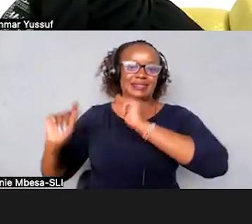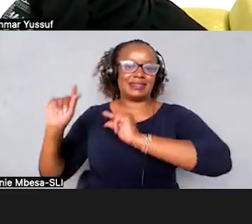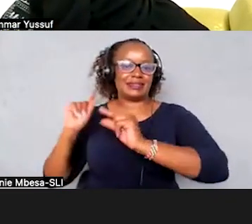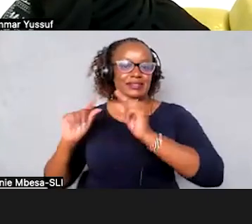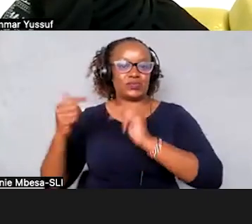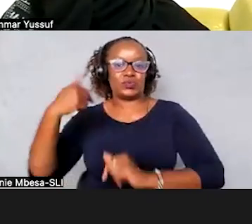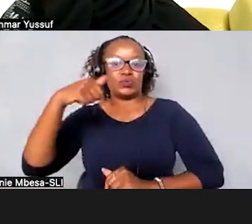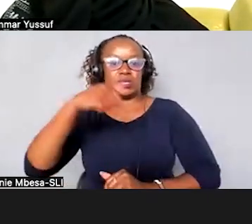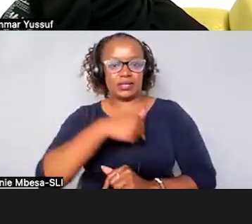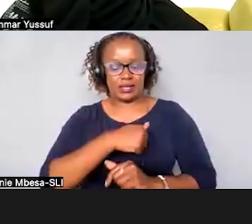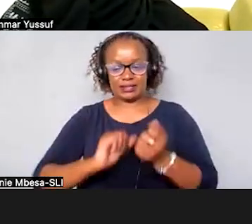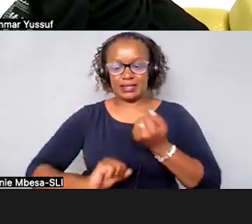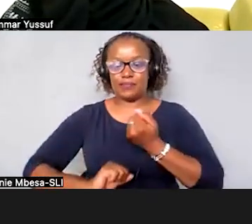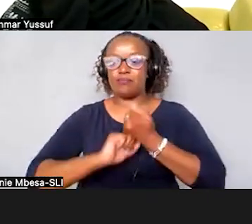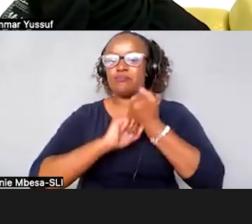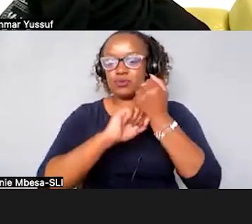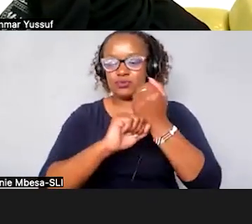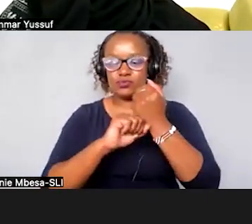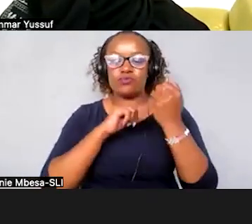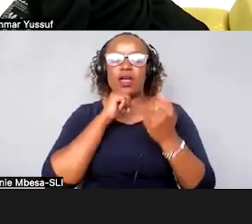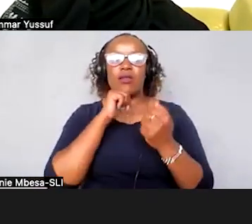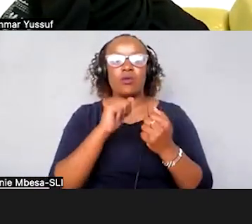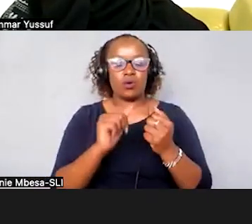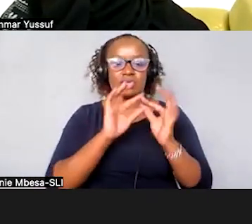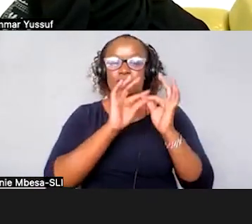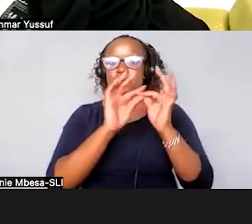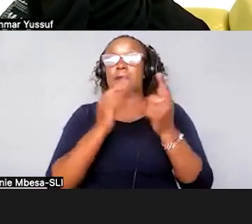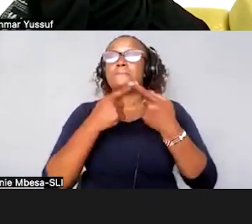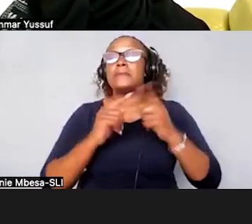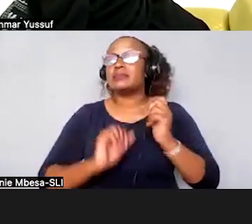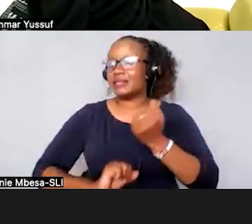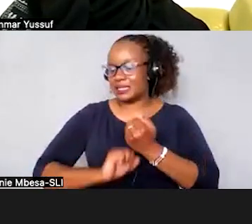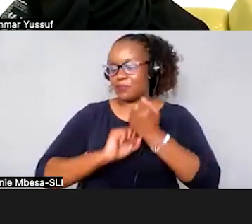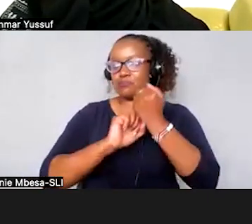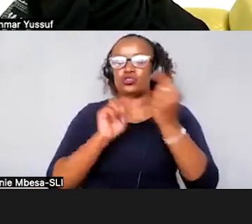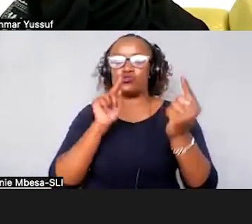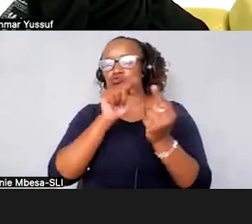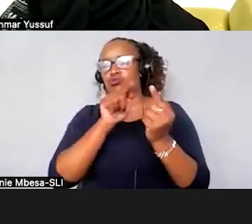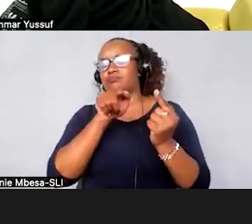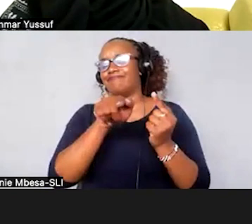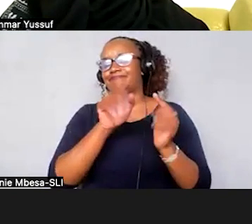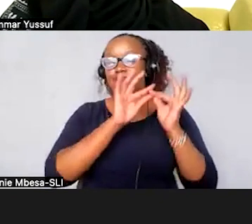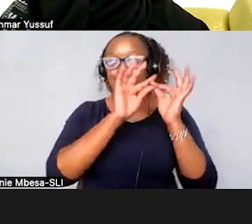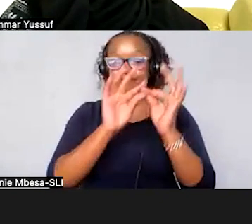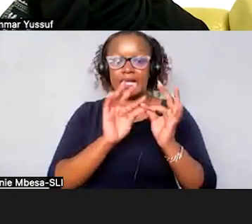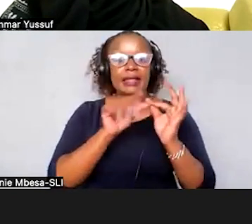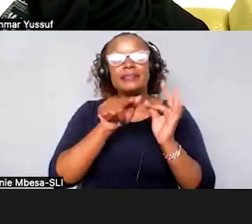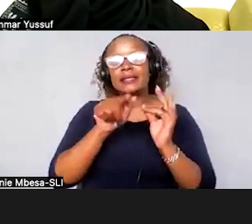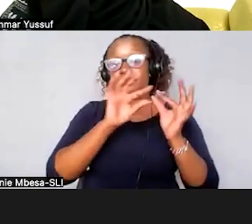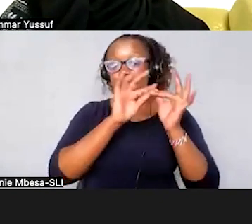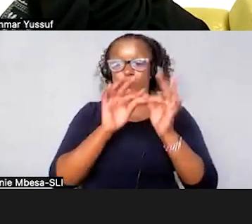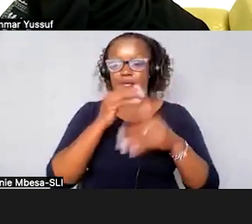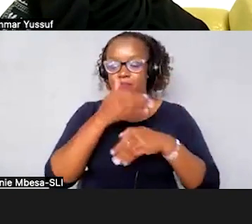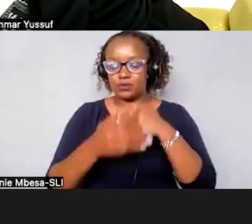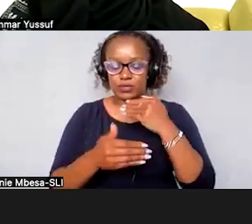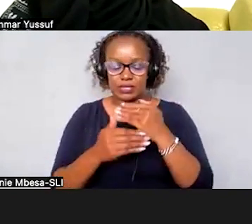We're not the movement, we are the support to the movement. And I want to say that Our movement building approach in the 4